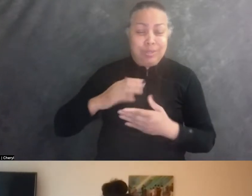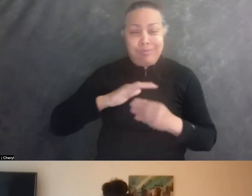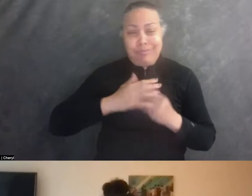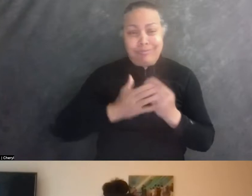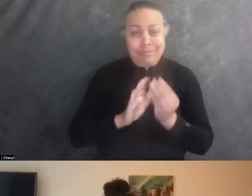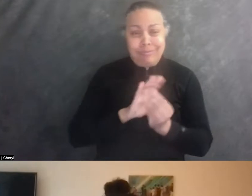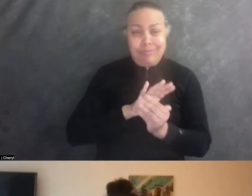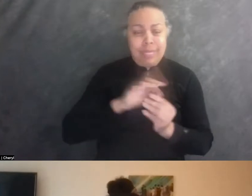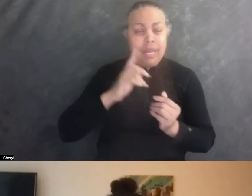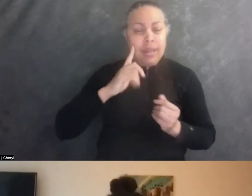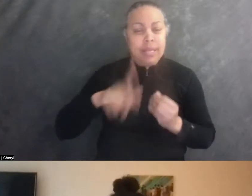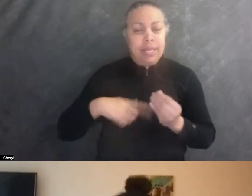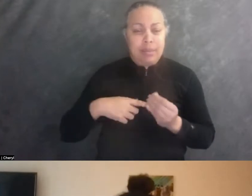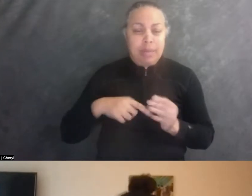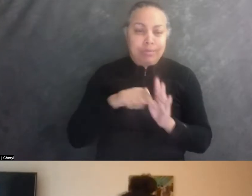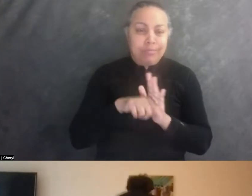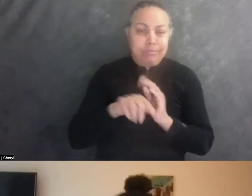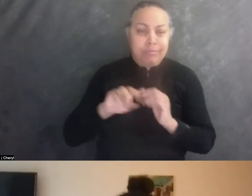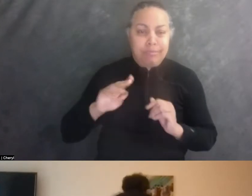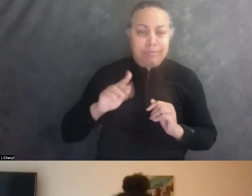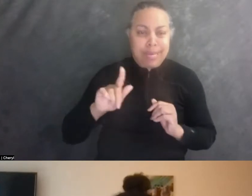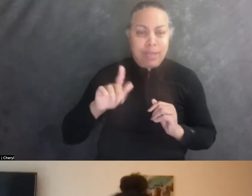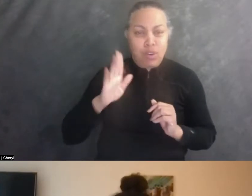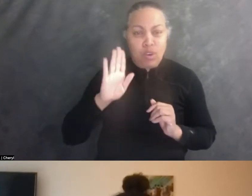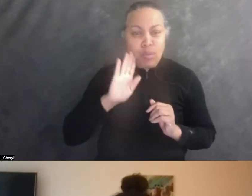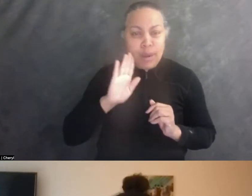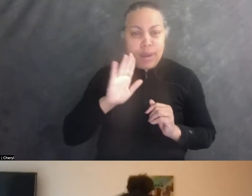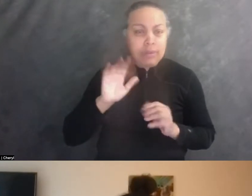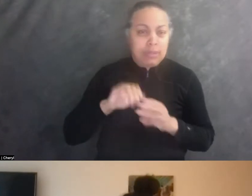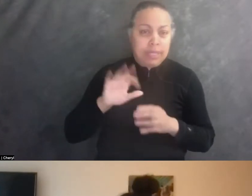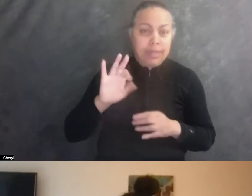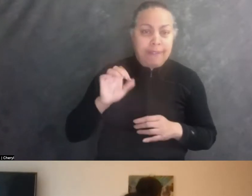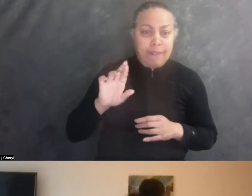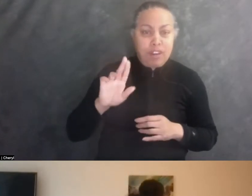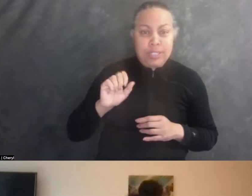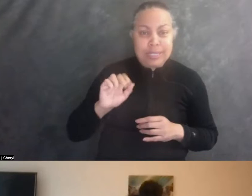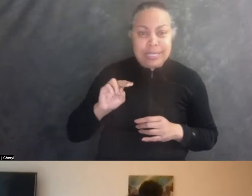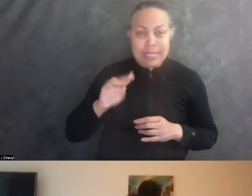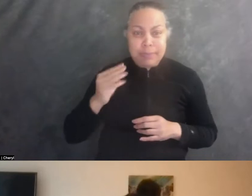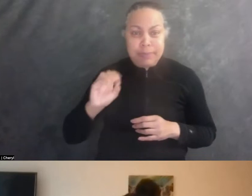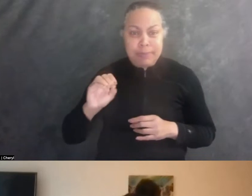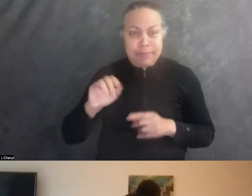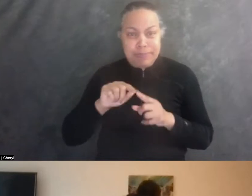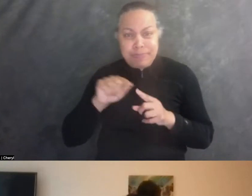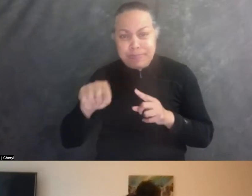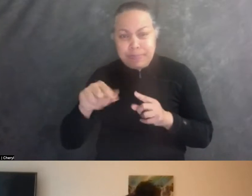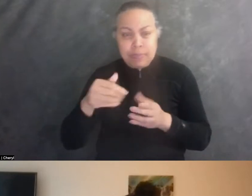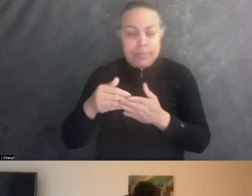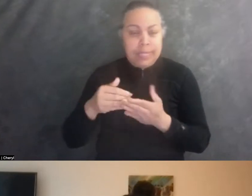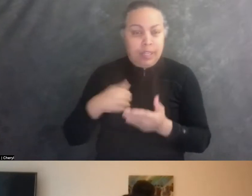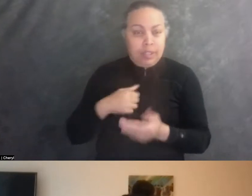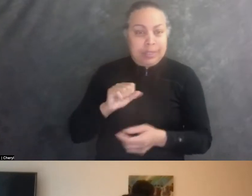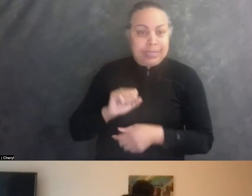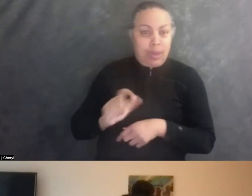thinking about the murder of Michael Brown in Ferguson, Missouri, and not too far, like in the suburb of St. Louis.